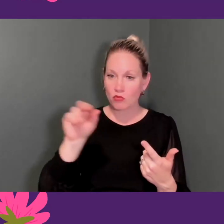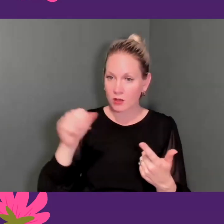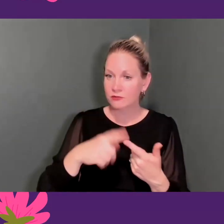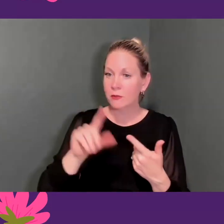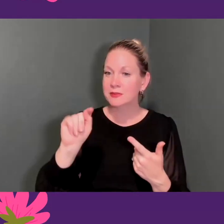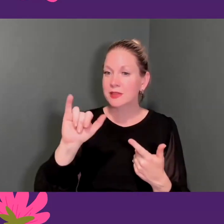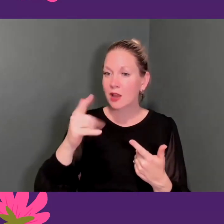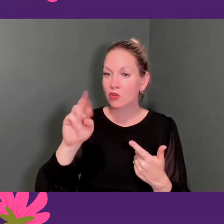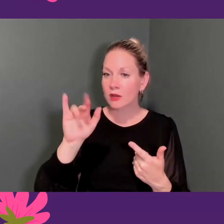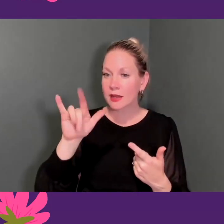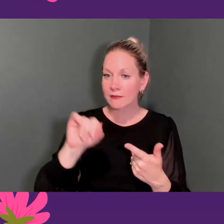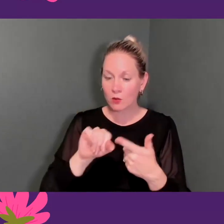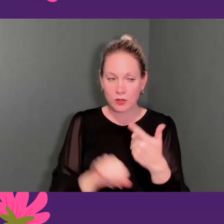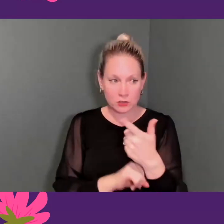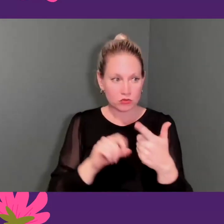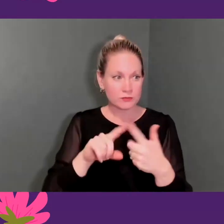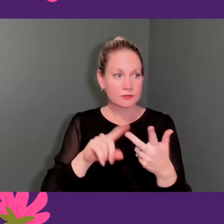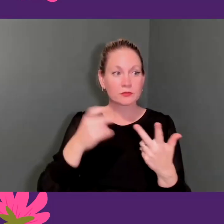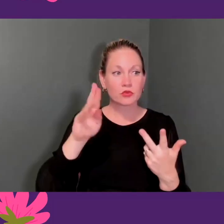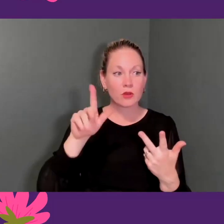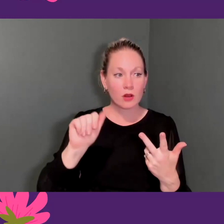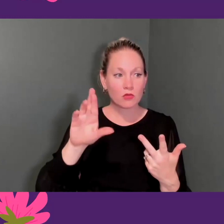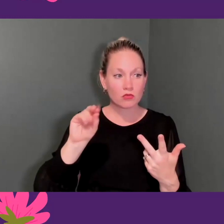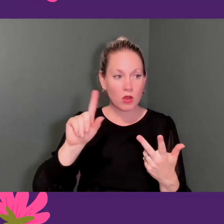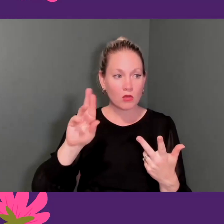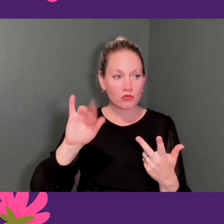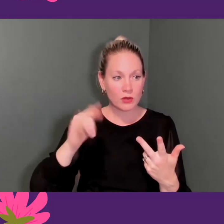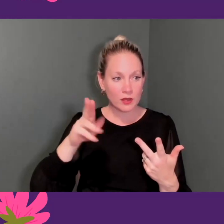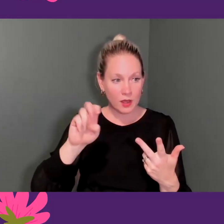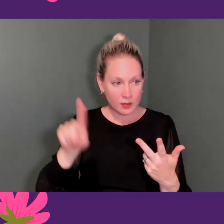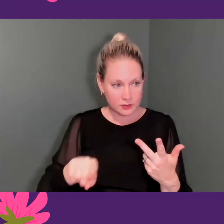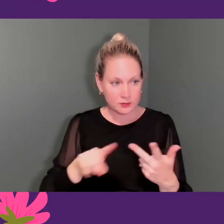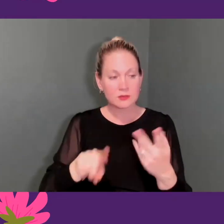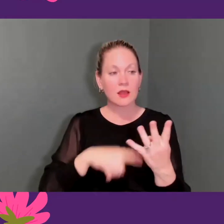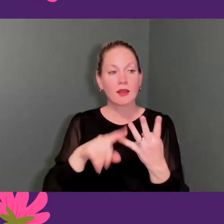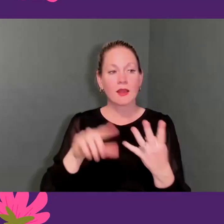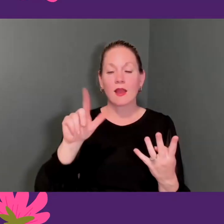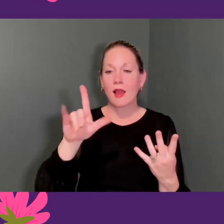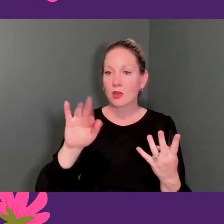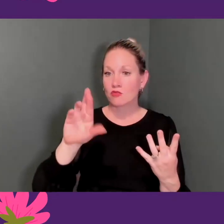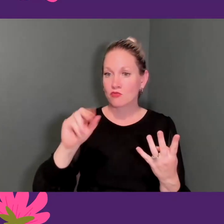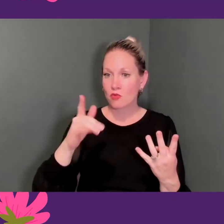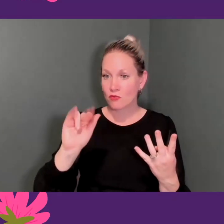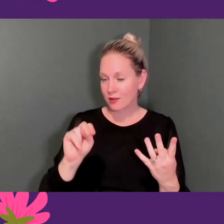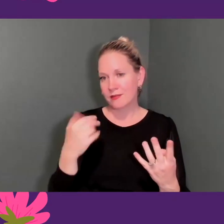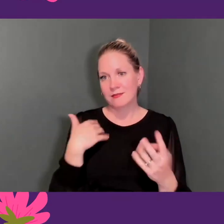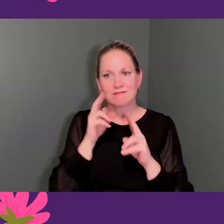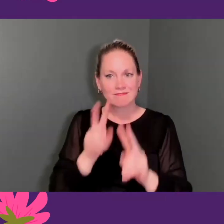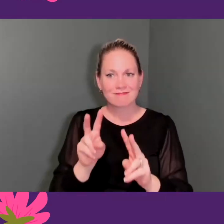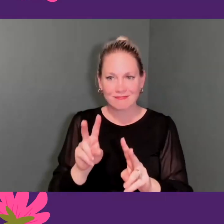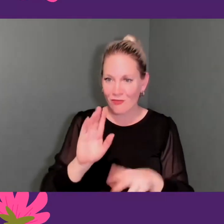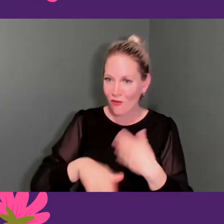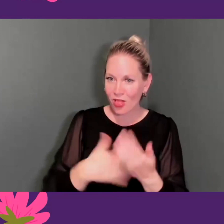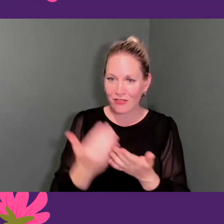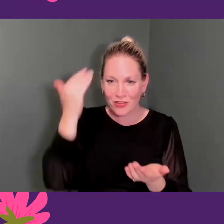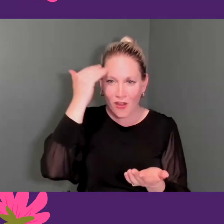Foundation, Perla Rodriguez, and Ali Rogan. I cannot wait for the program and all the knowledge that is about to be shared by